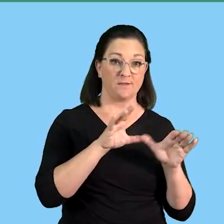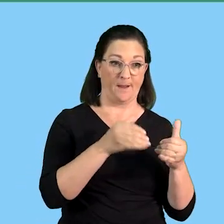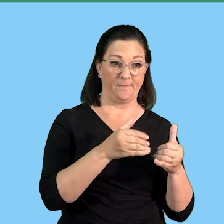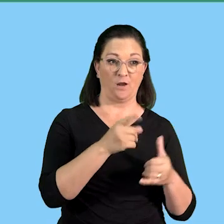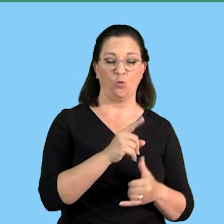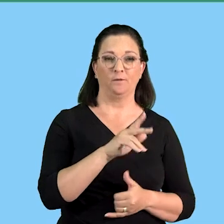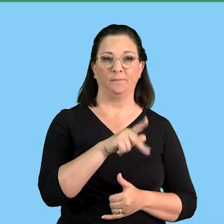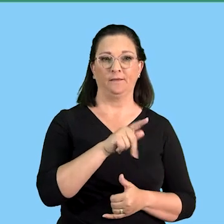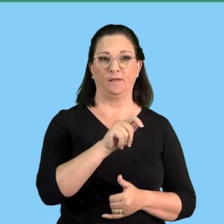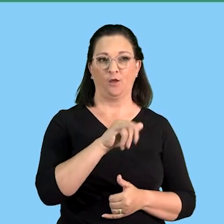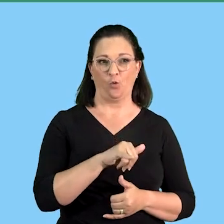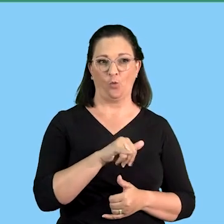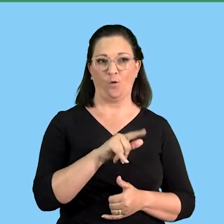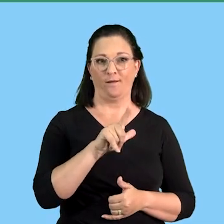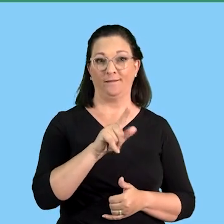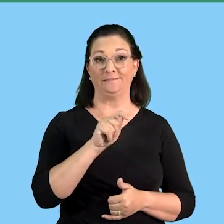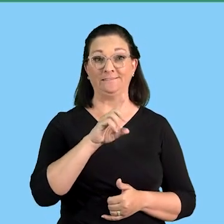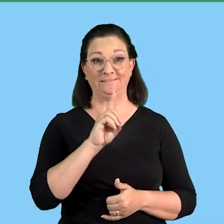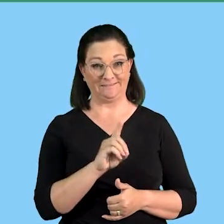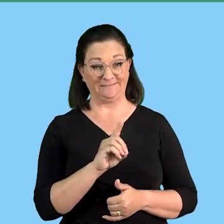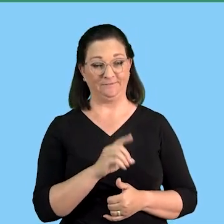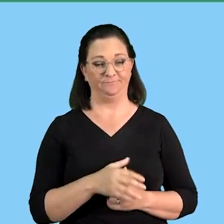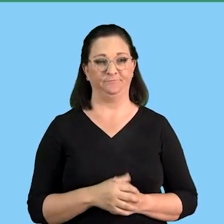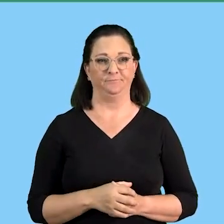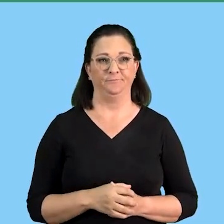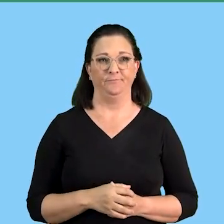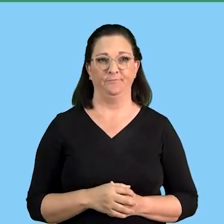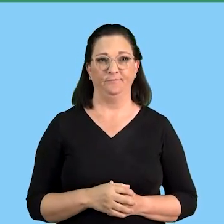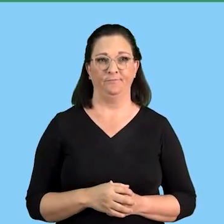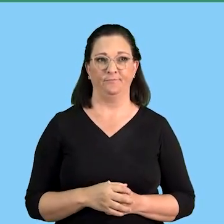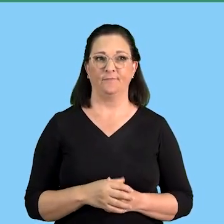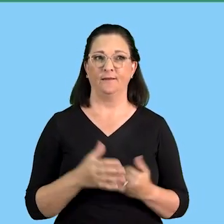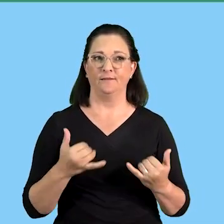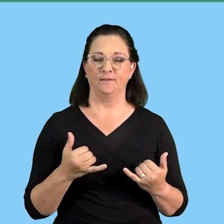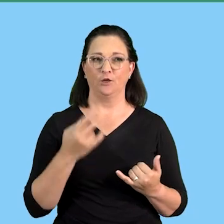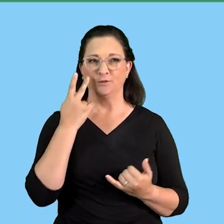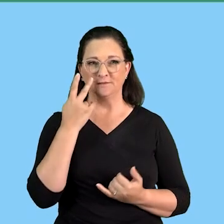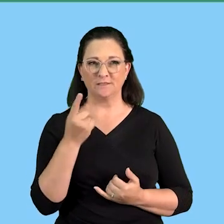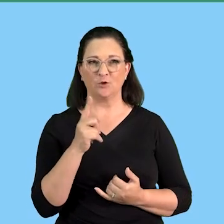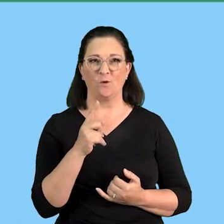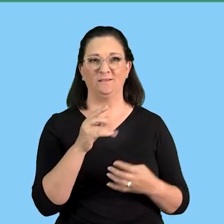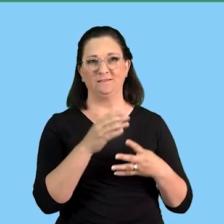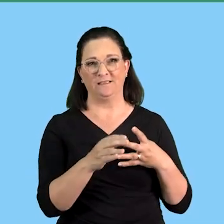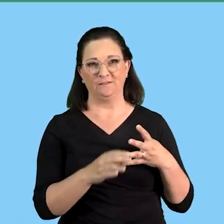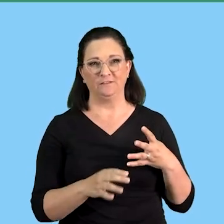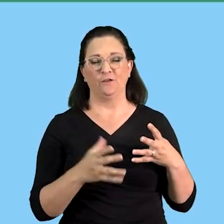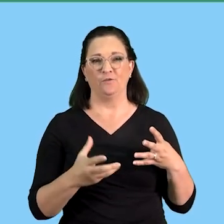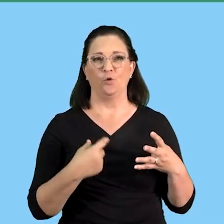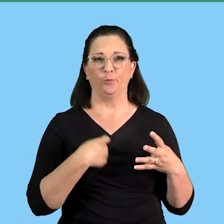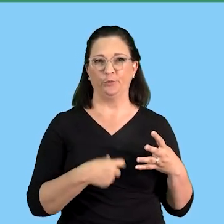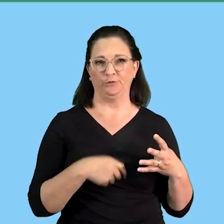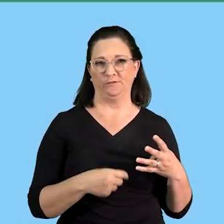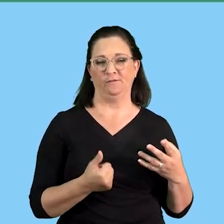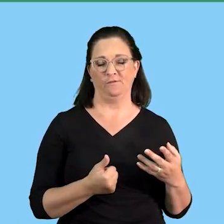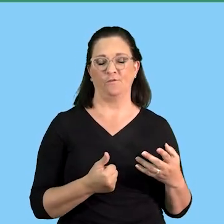with the word PTY Ltd. Now looking into the characteristics of a personal liability